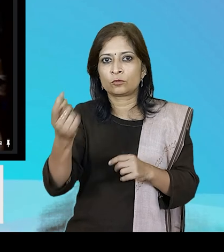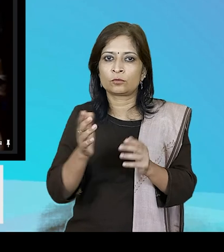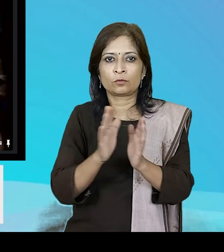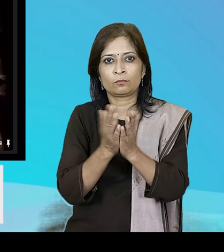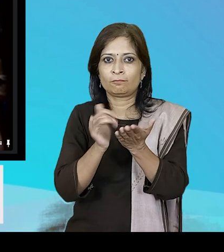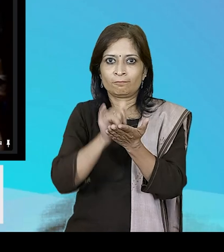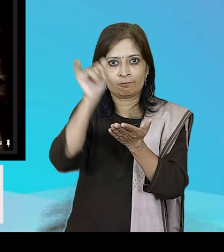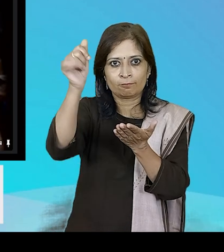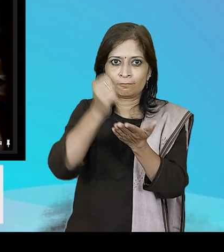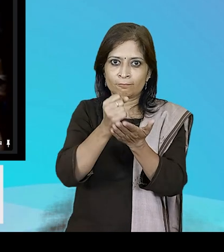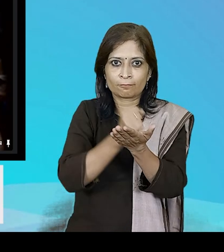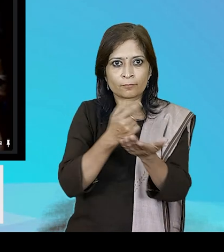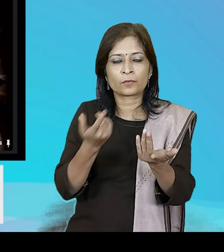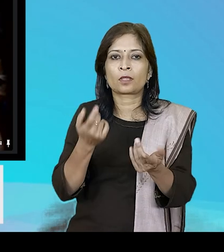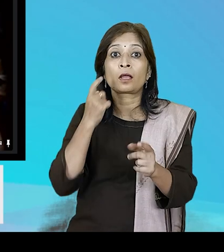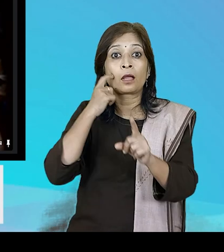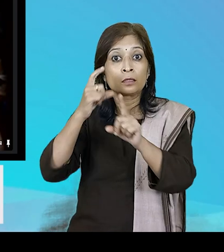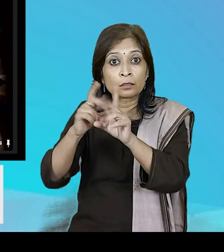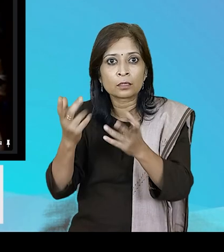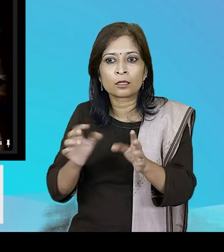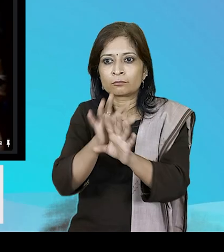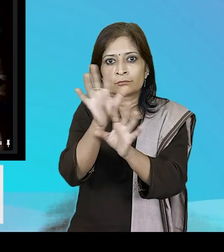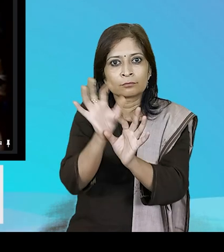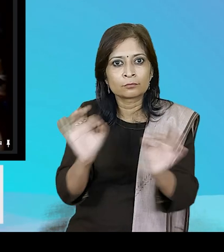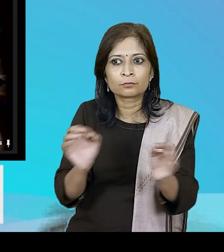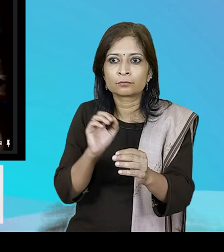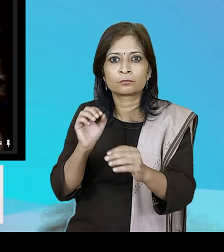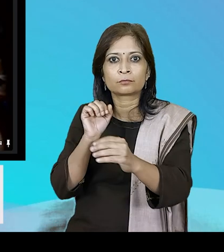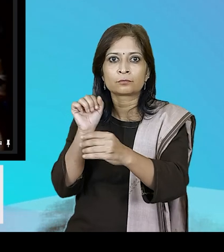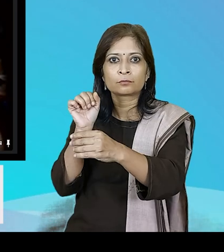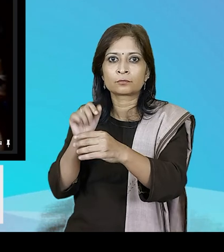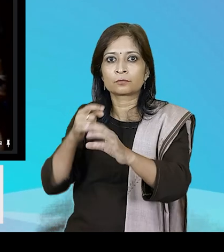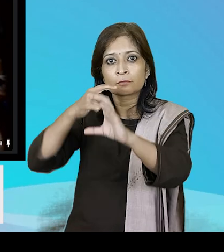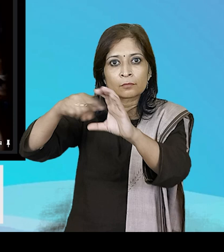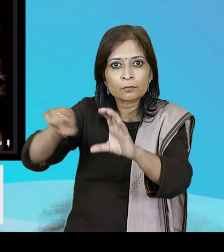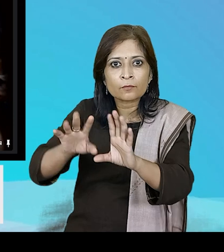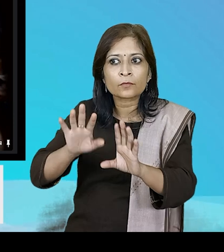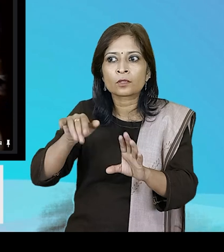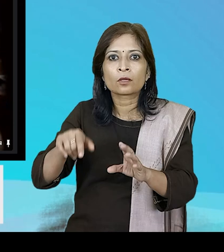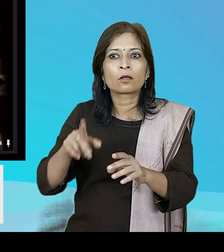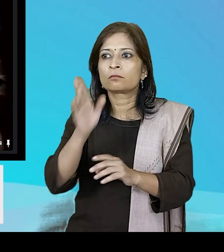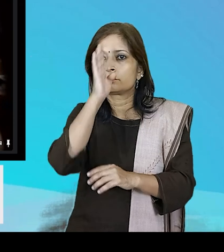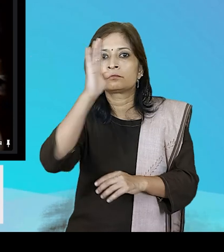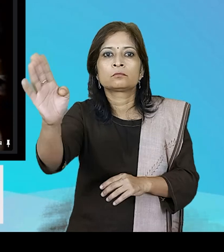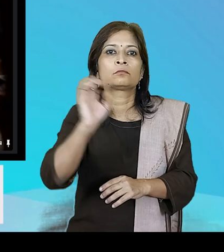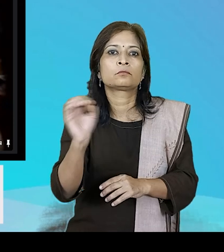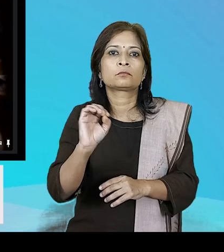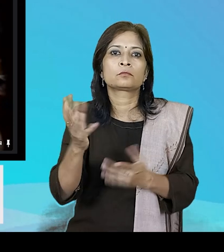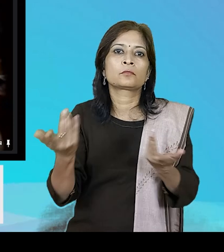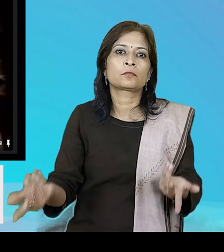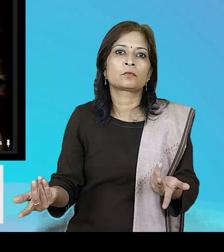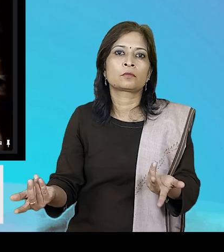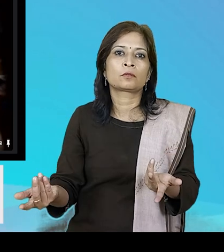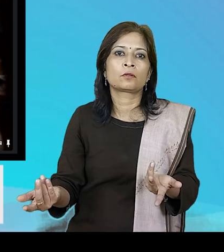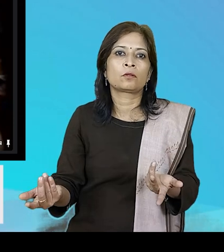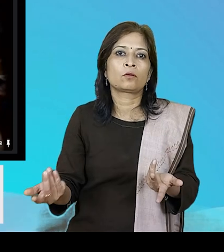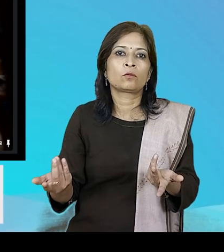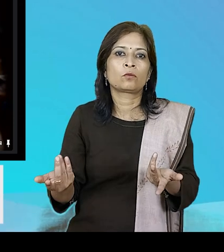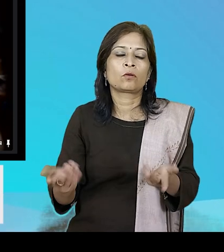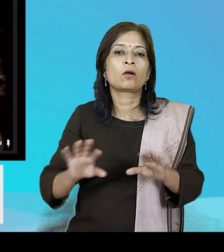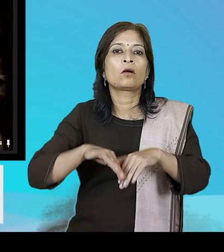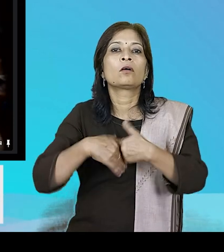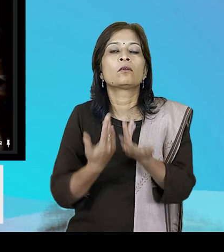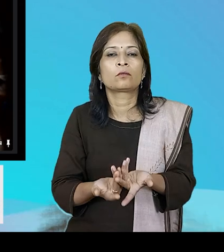been granted or this is the dispatch ID or your passport has, we would like to see